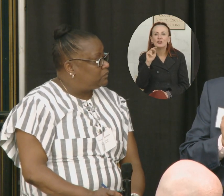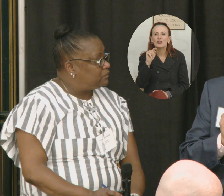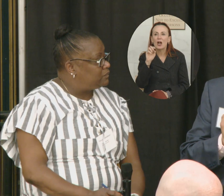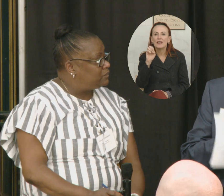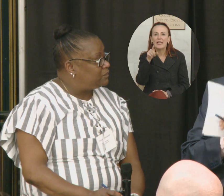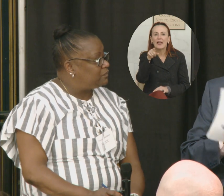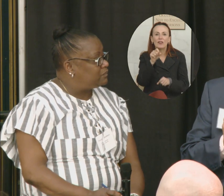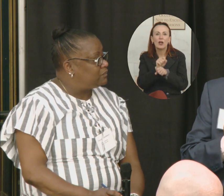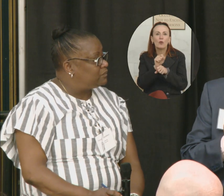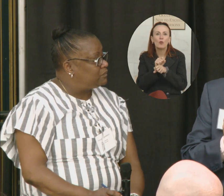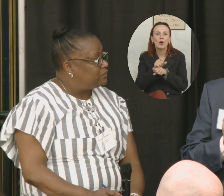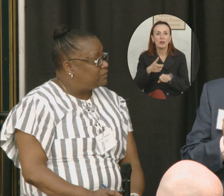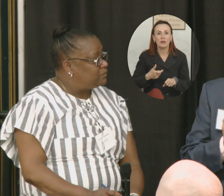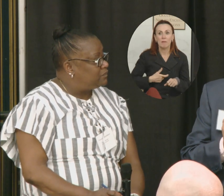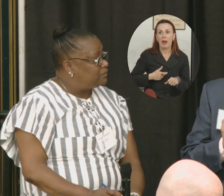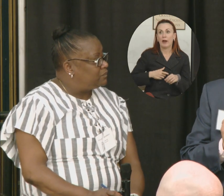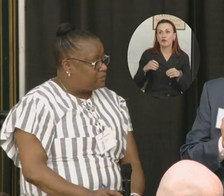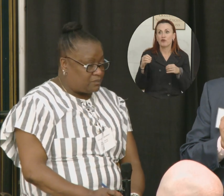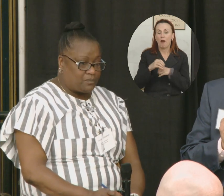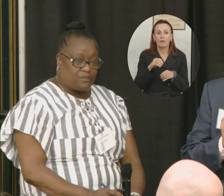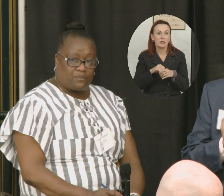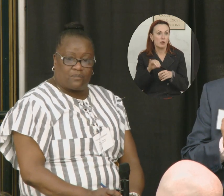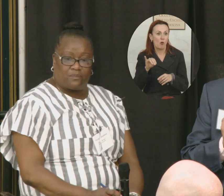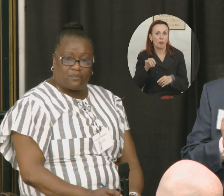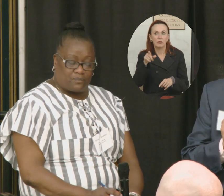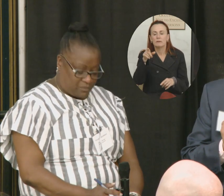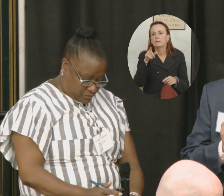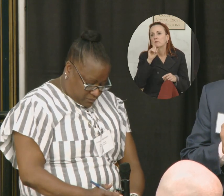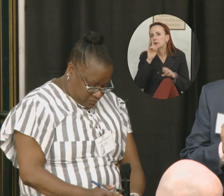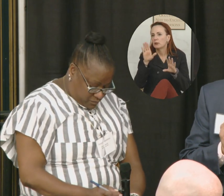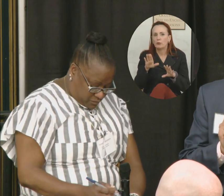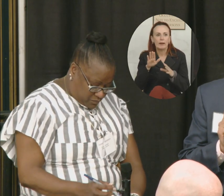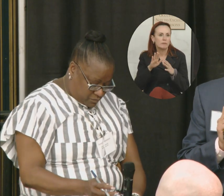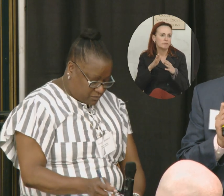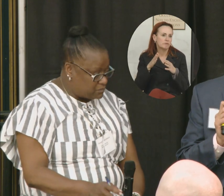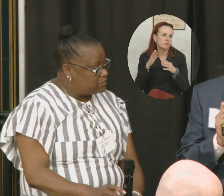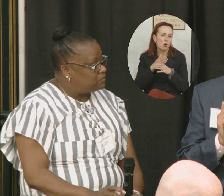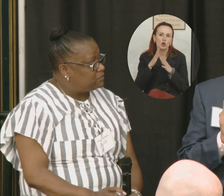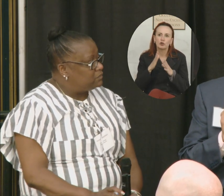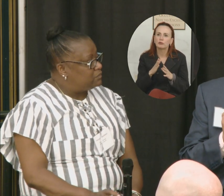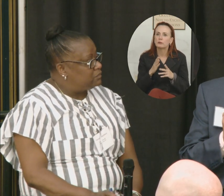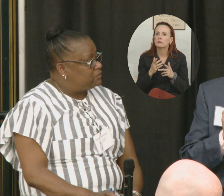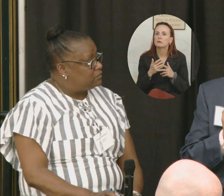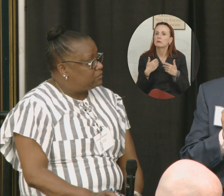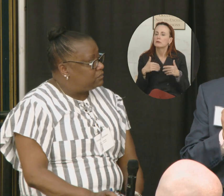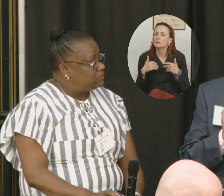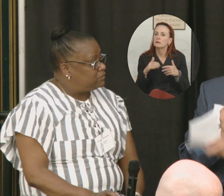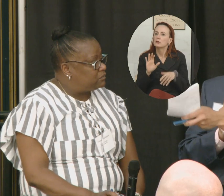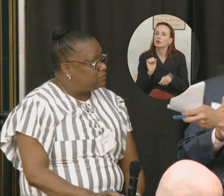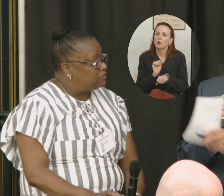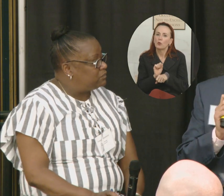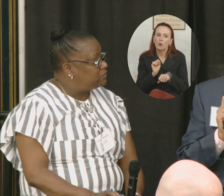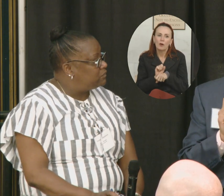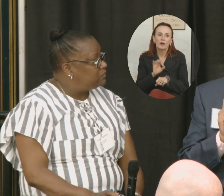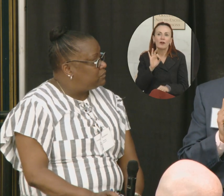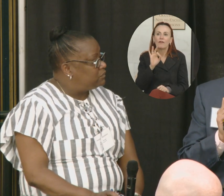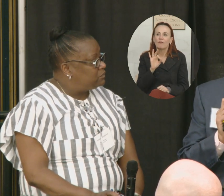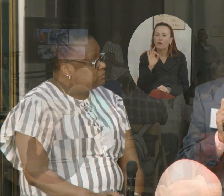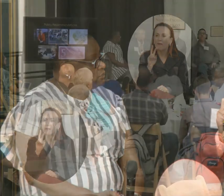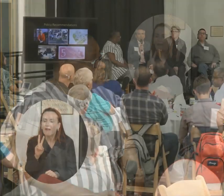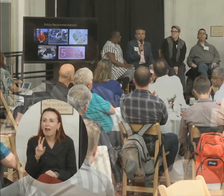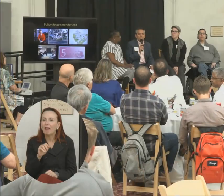Oakland, AmeriCorps folks who've really been great partners in the, all of the work in the Fruitvale, and Dina right here